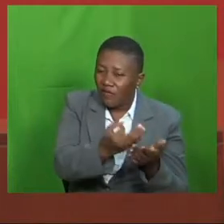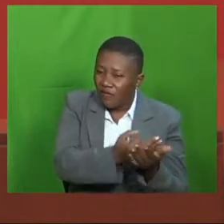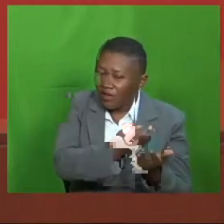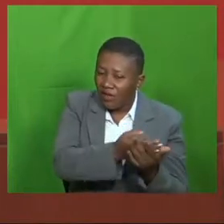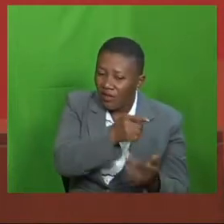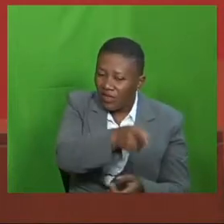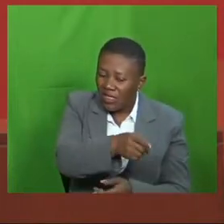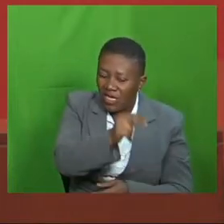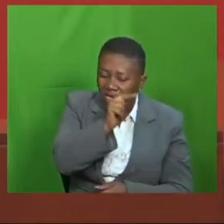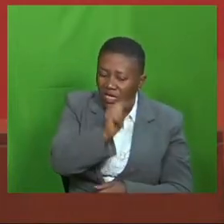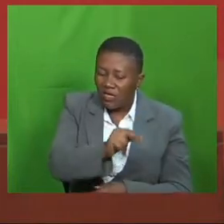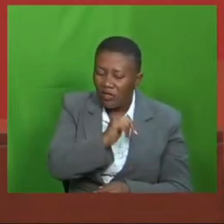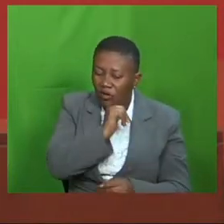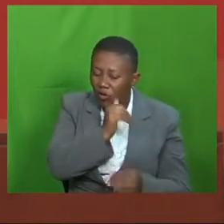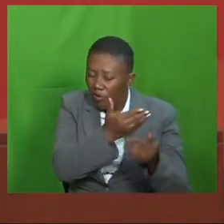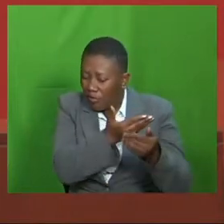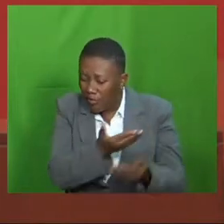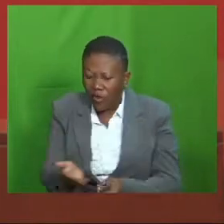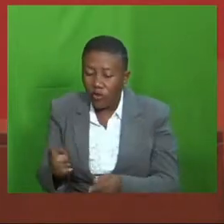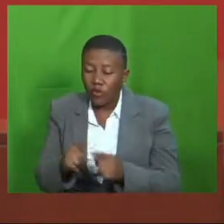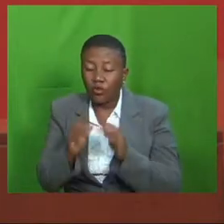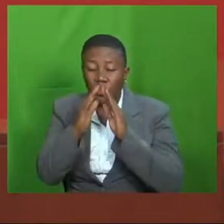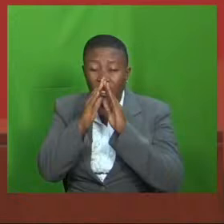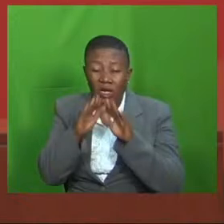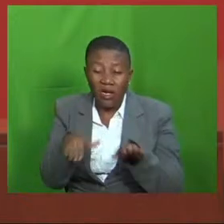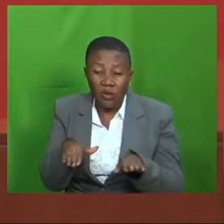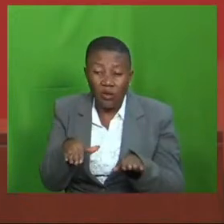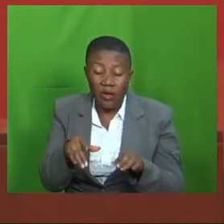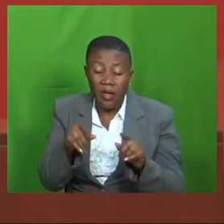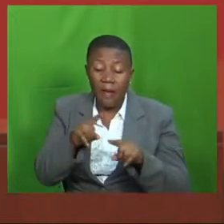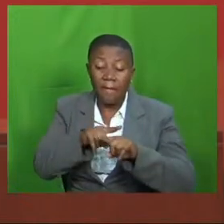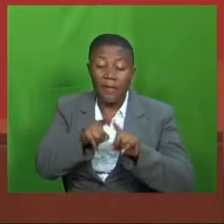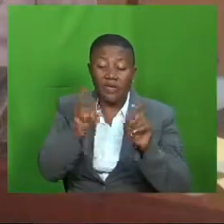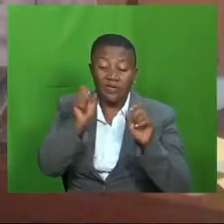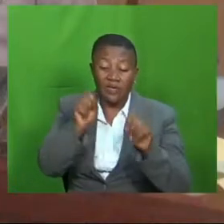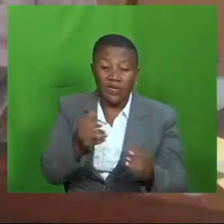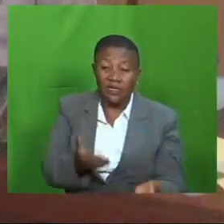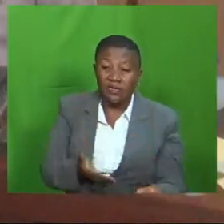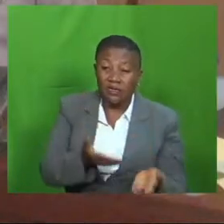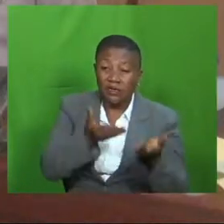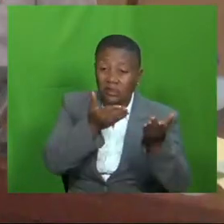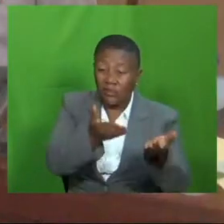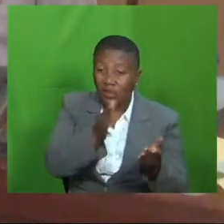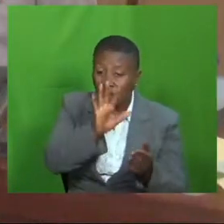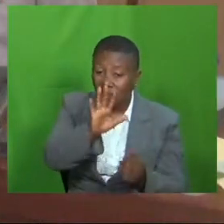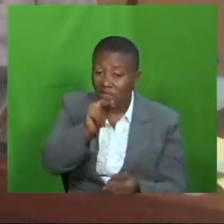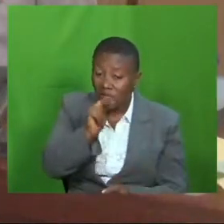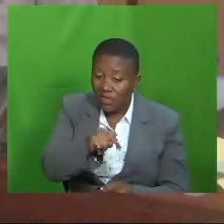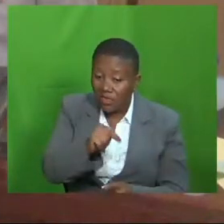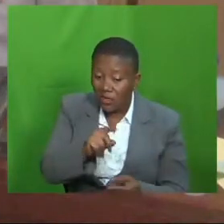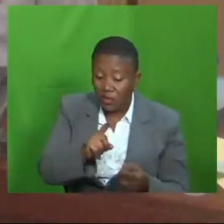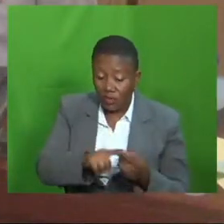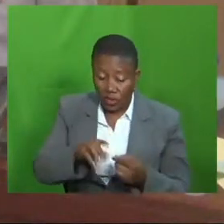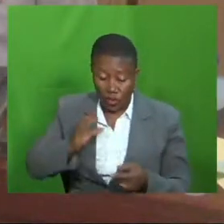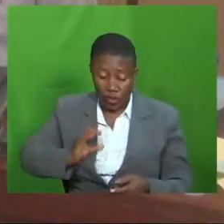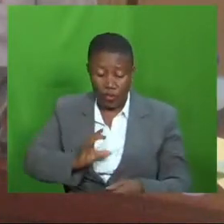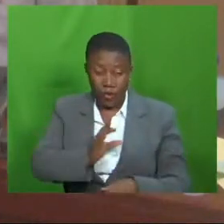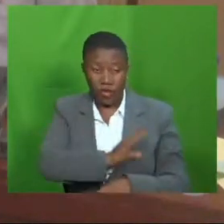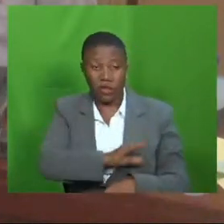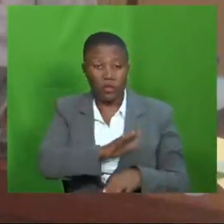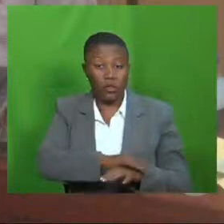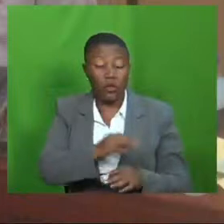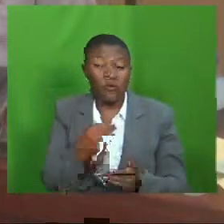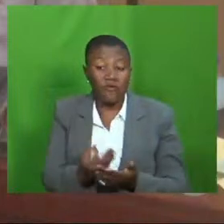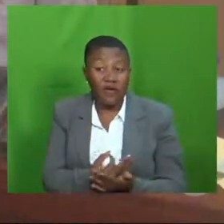to the House, but can submit his request to the Committee for Finance. The